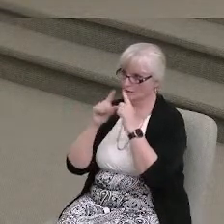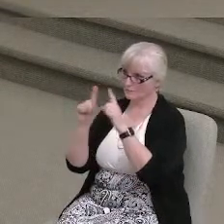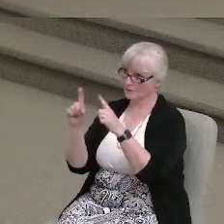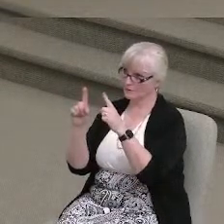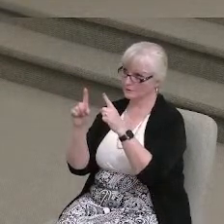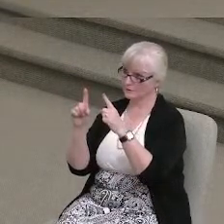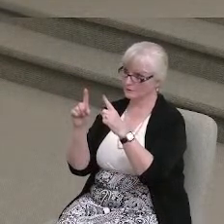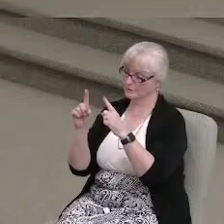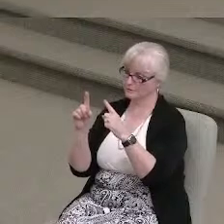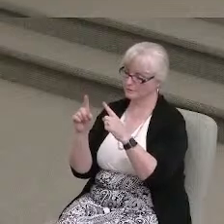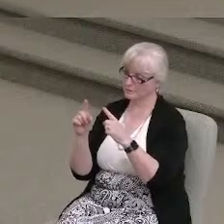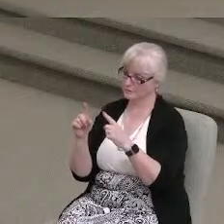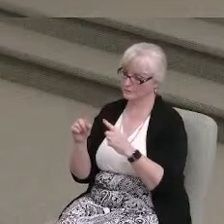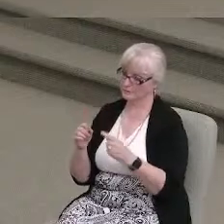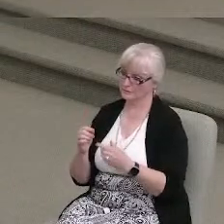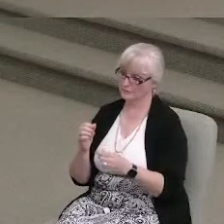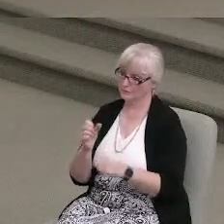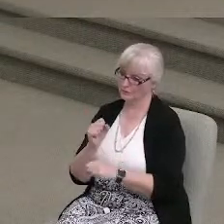and believe.